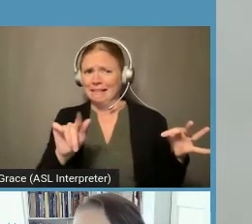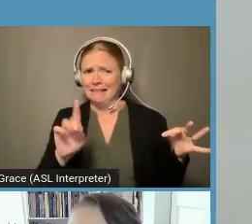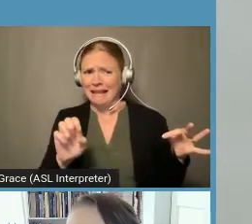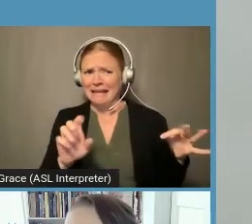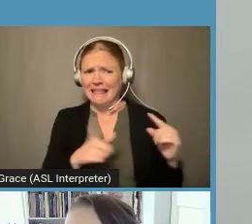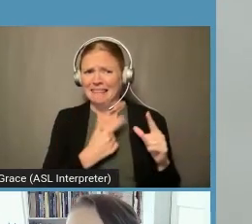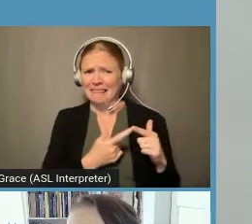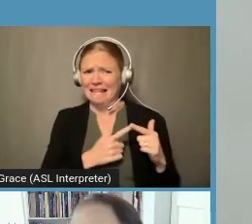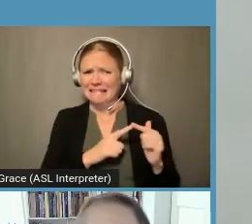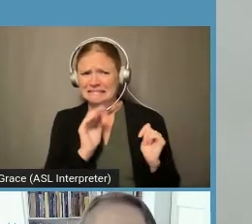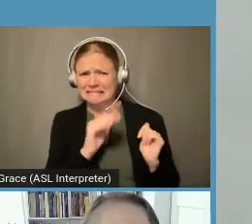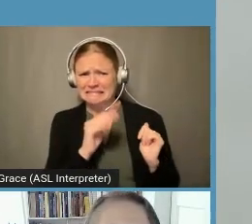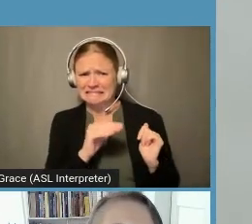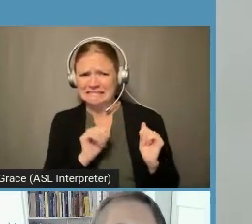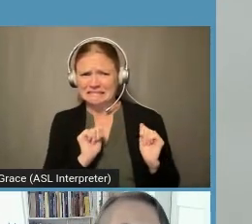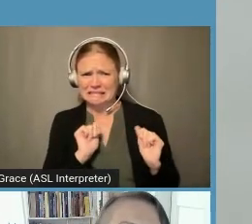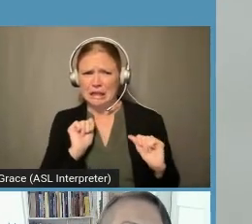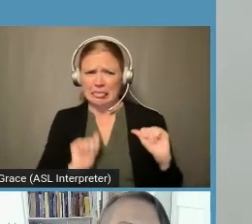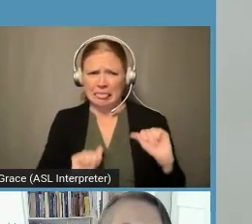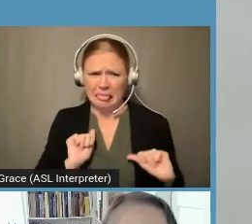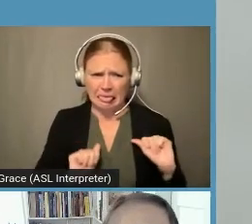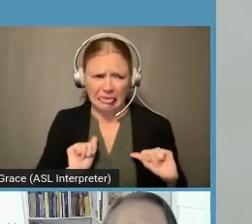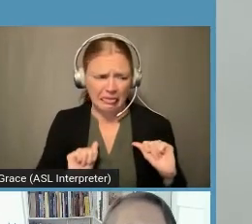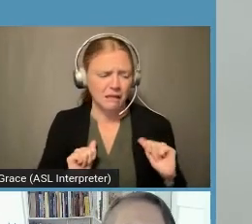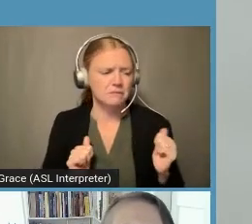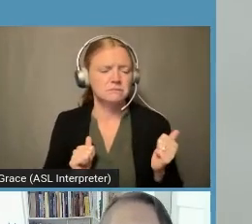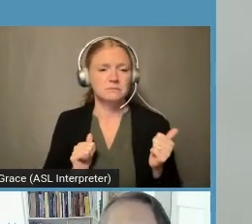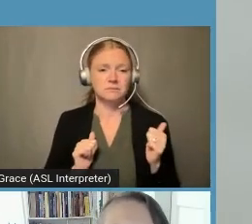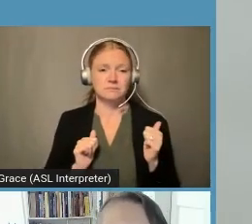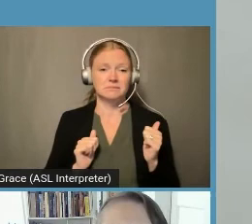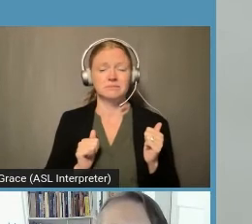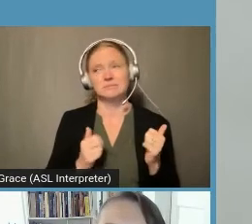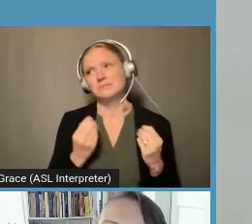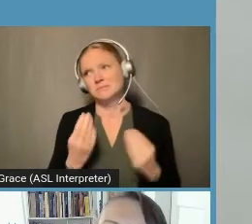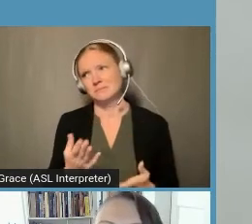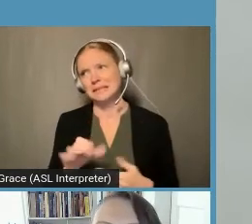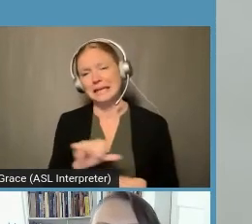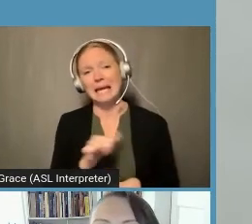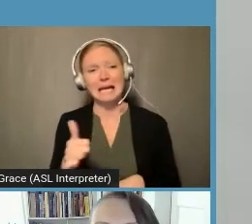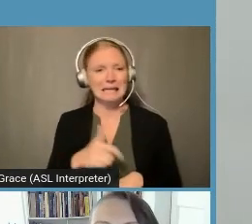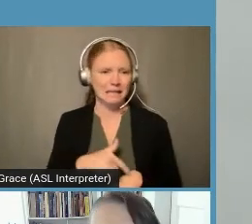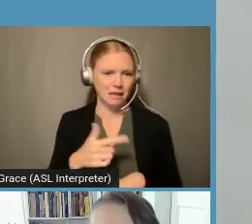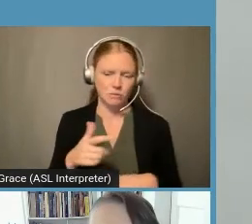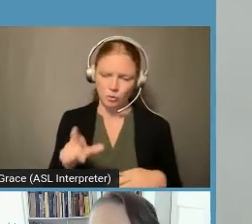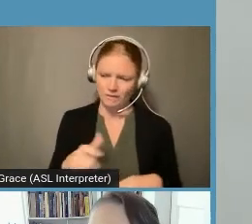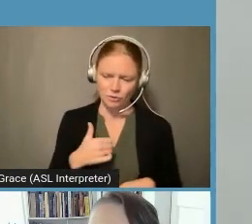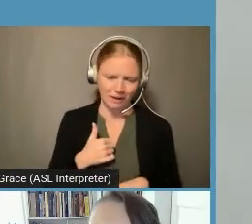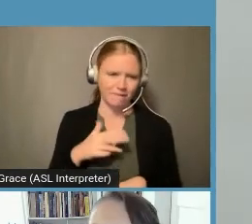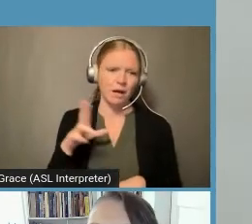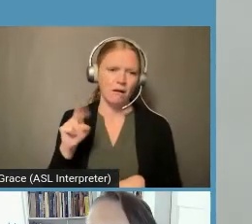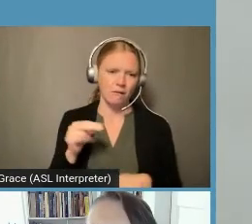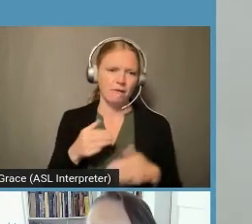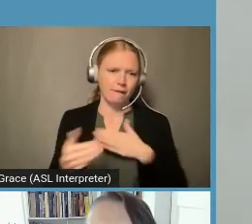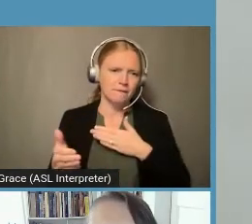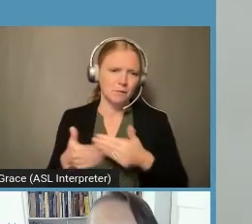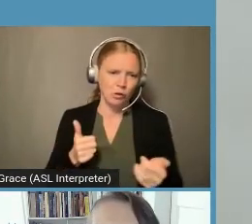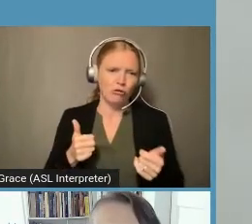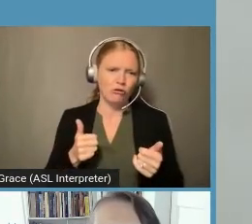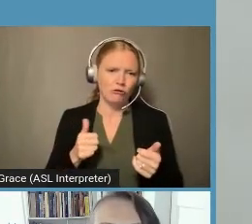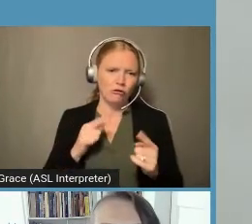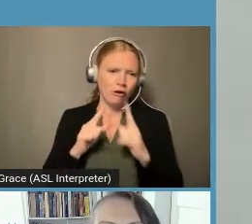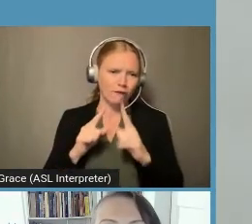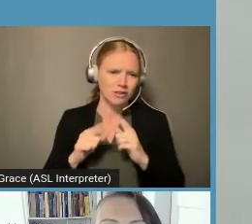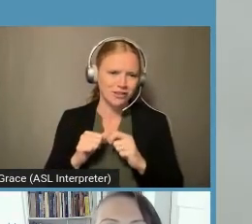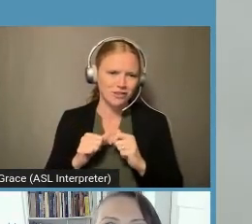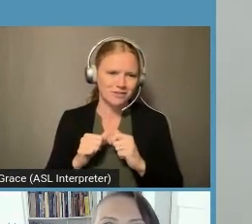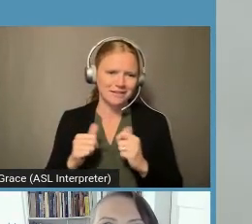conversation. I mean, just as an aside, anytime you have to have an uncomfortable conversation, having it as soon